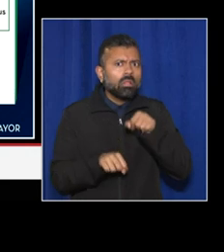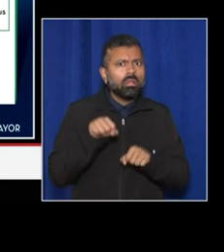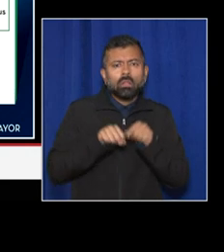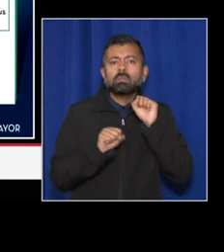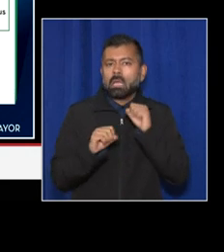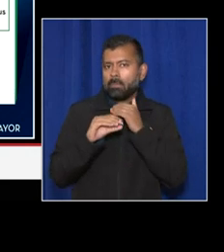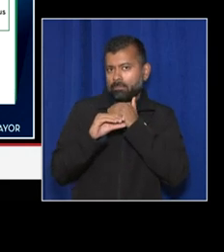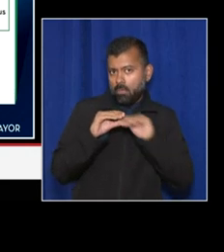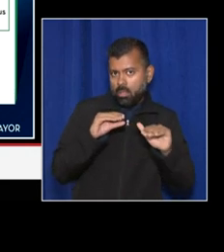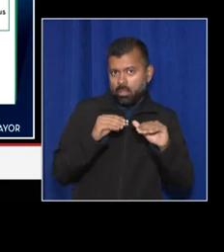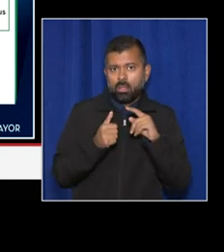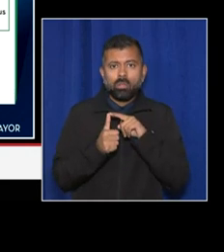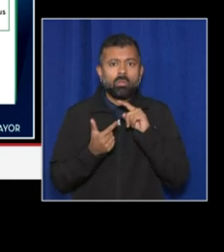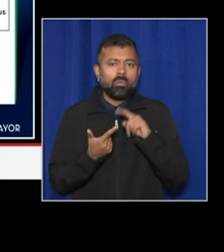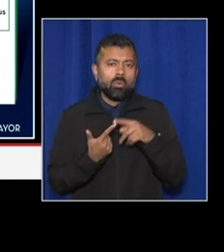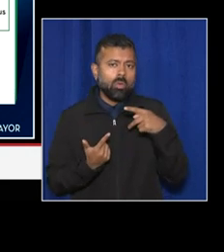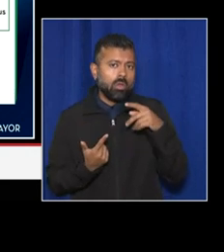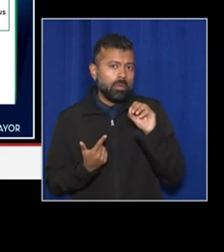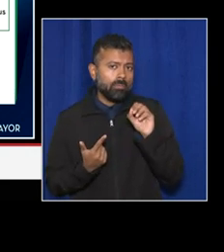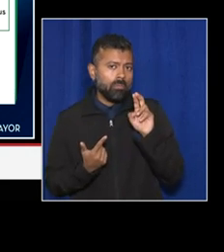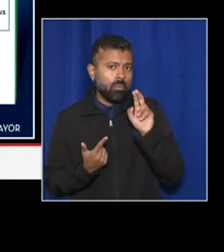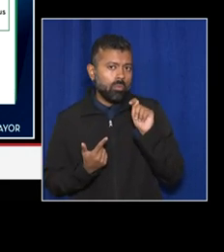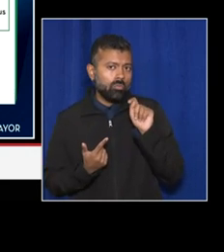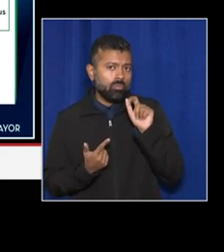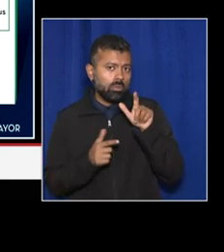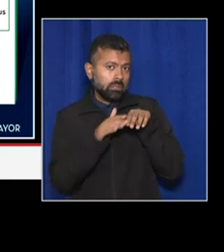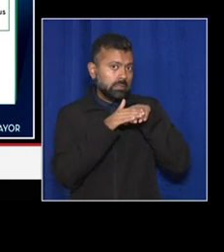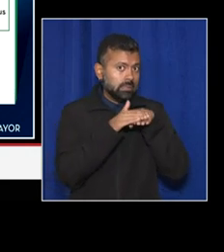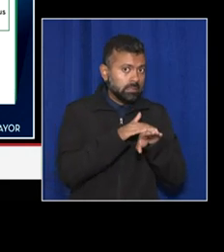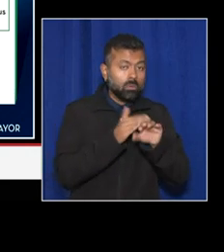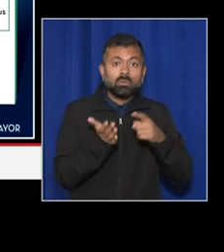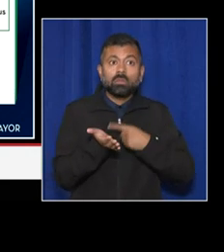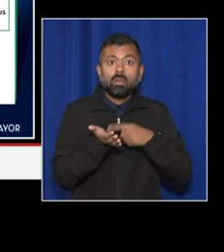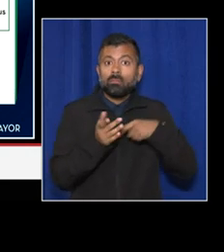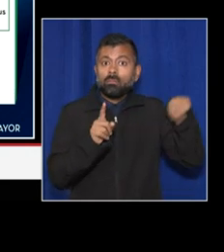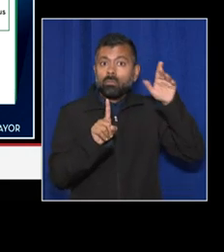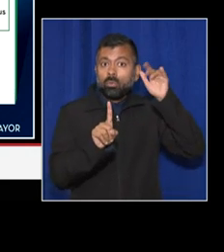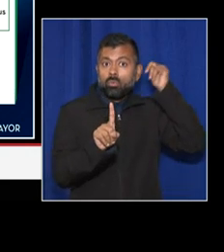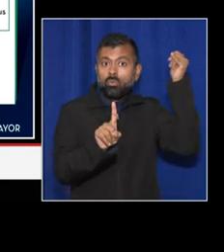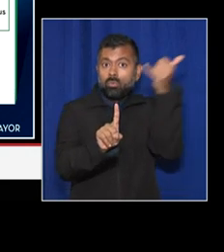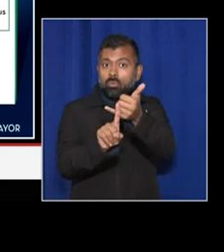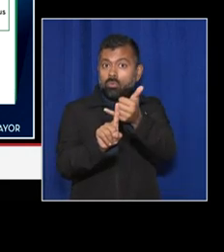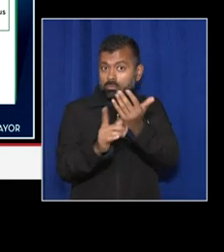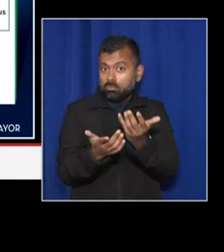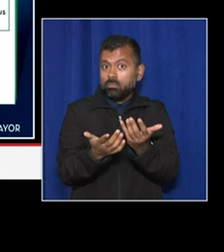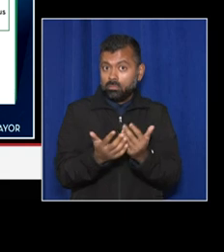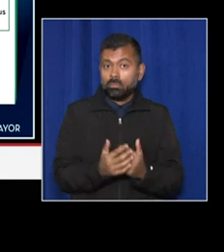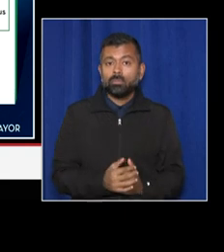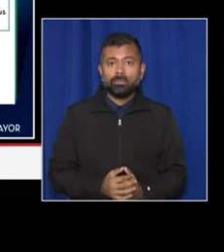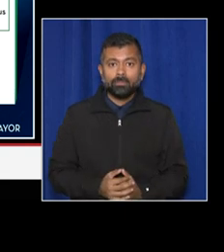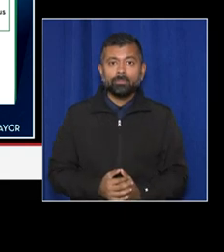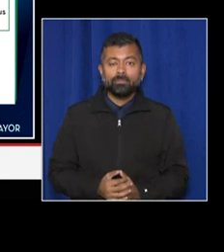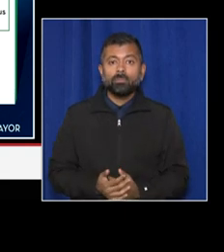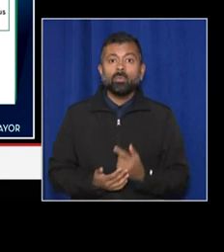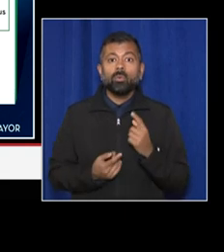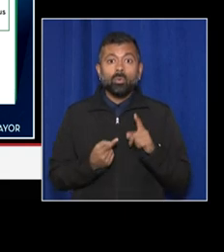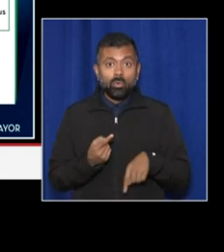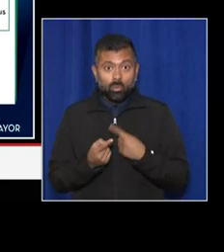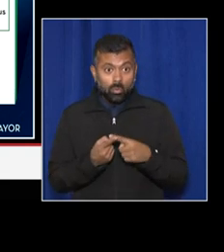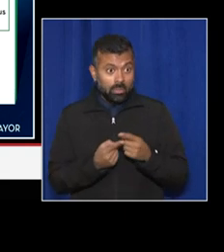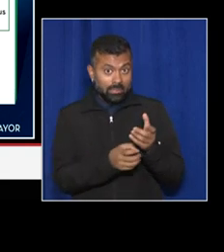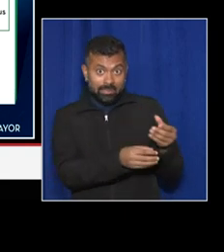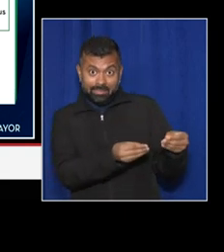phone. Then after you file your initial claim, you should begin on the Sunday after you apply for benefits